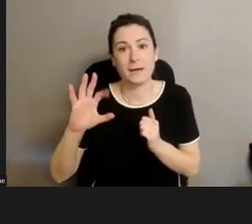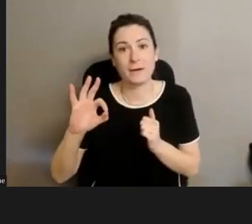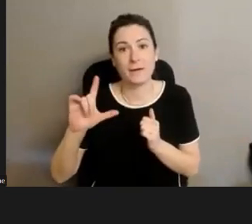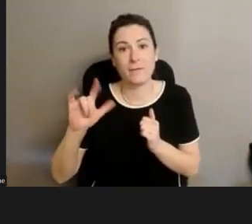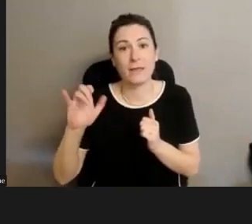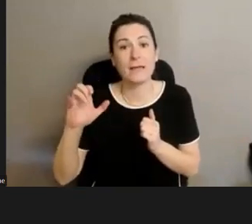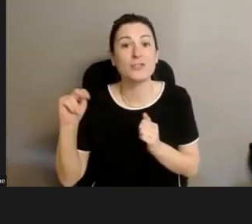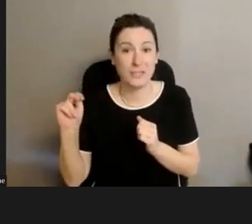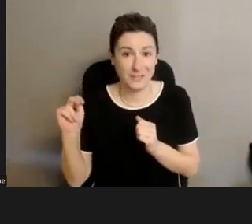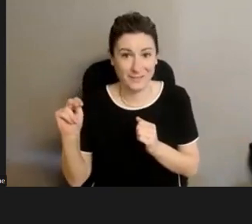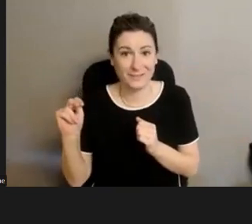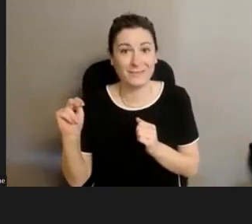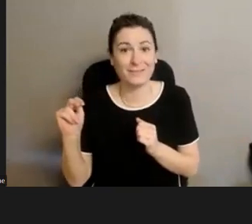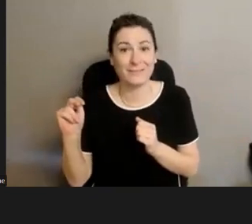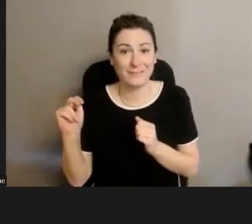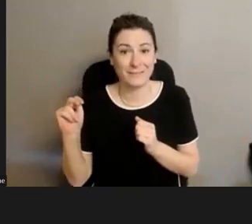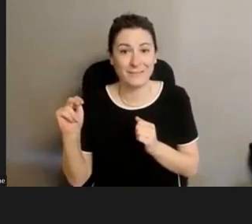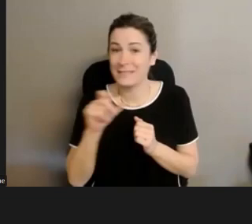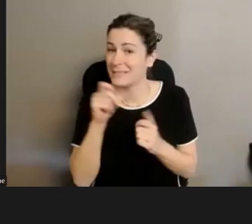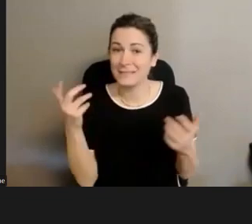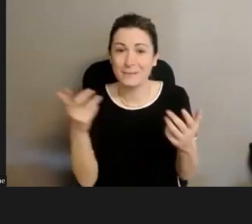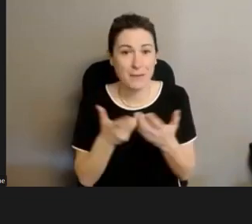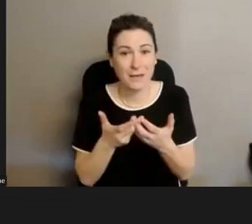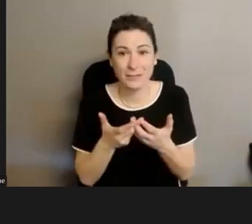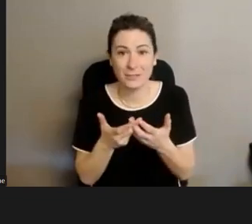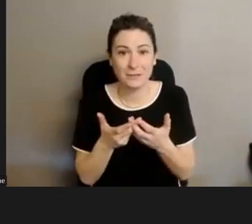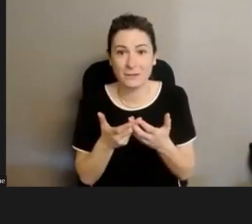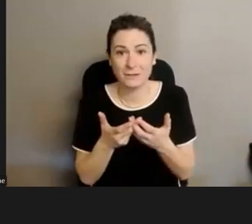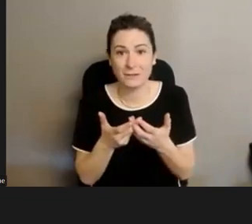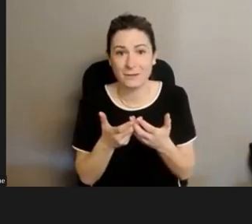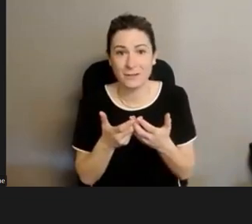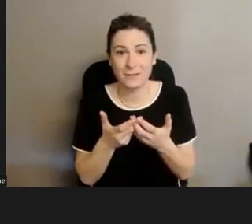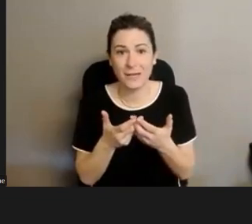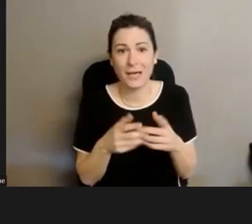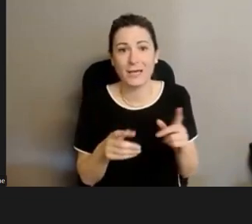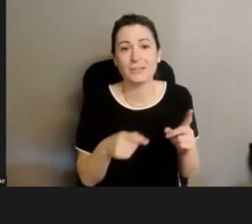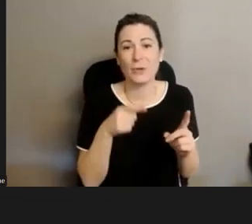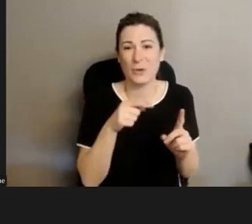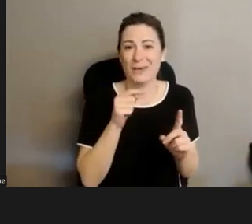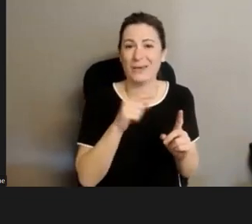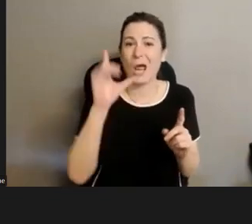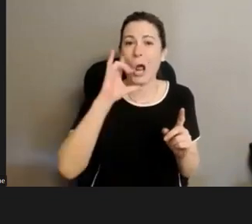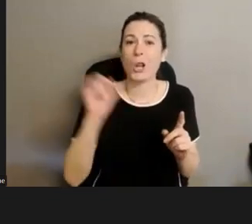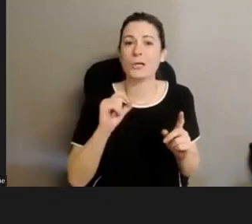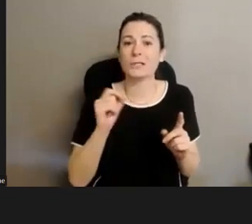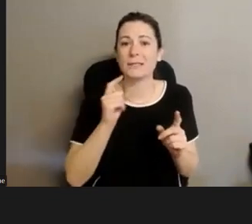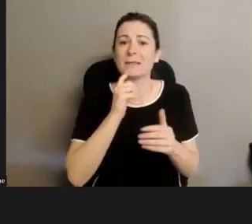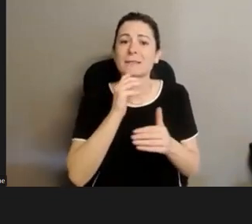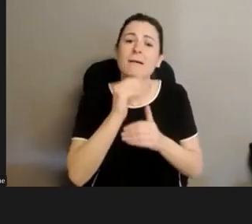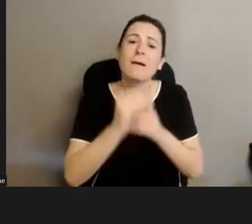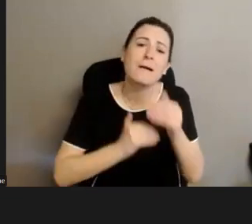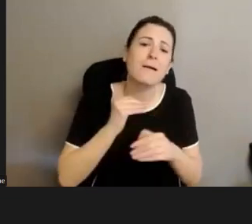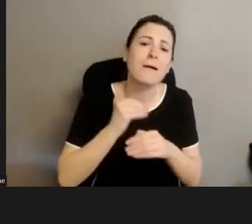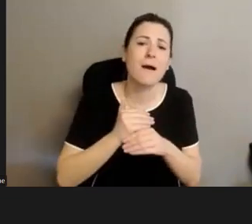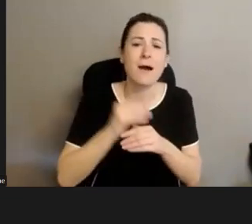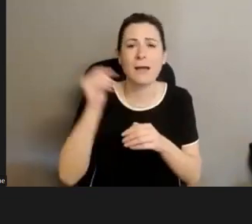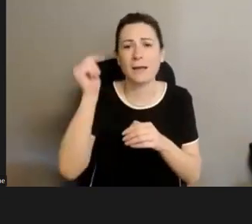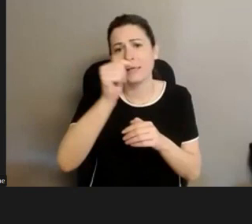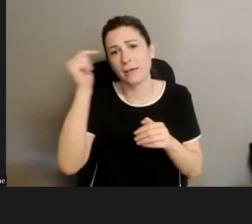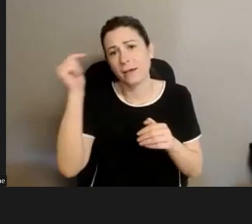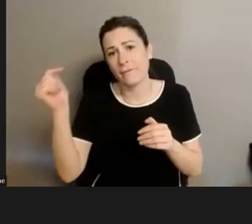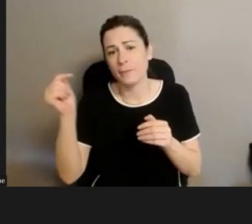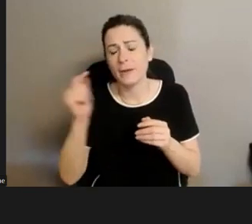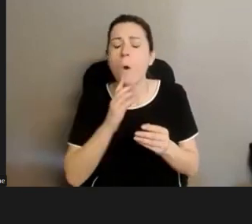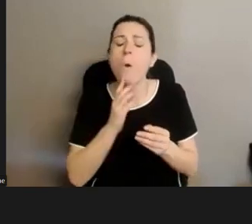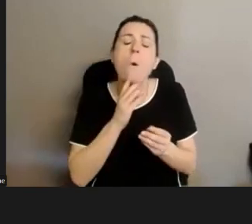as by this sort of, you know, benevolent government, and that people have to go cap in hand for. And it's so